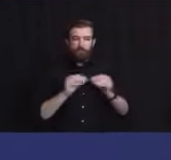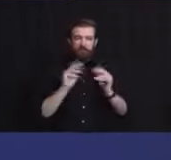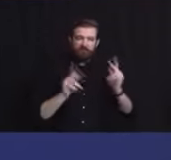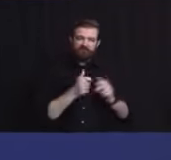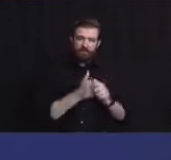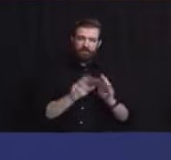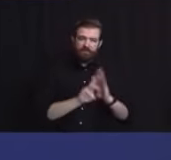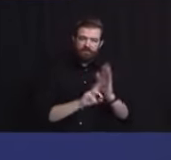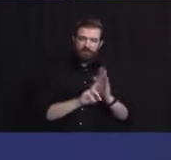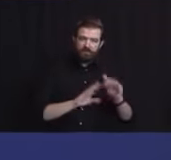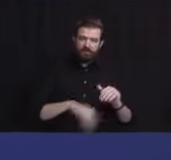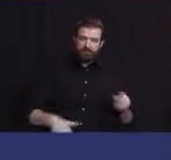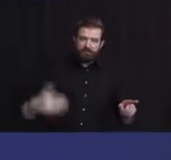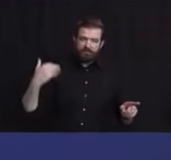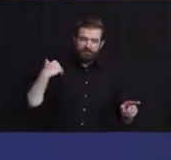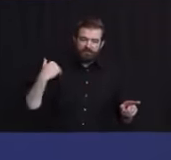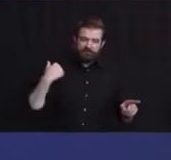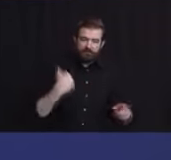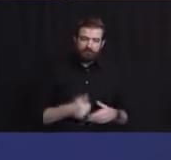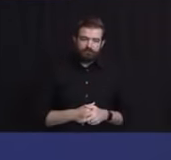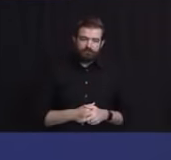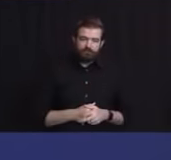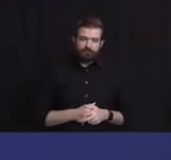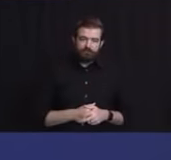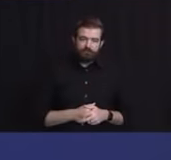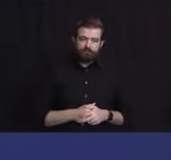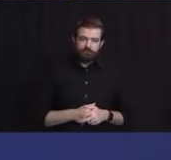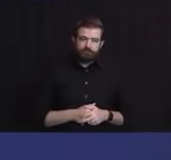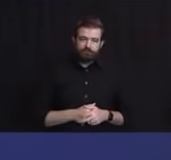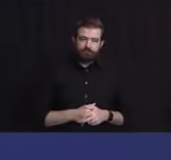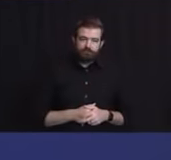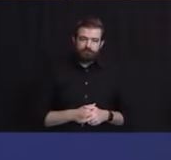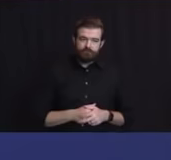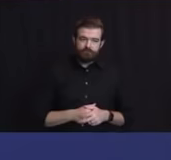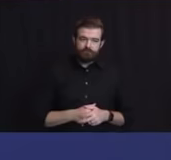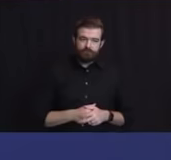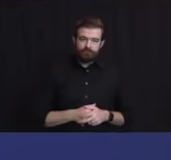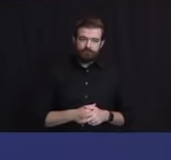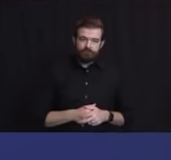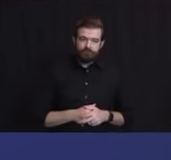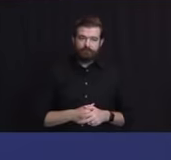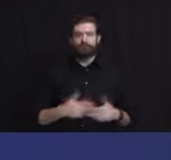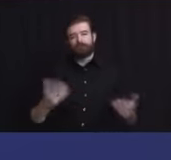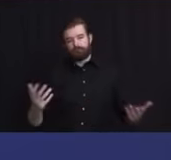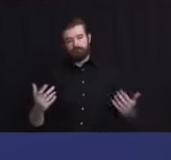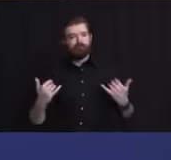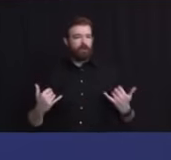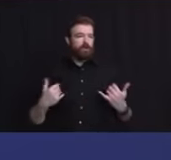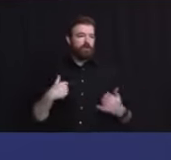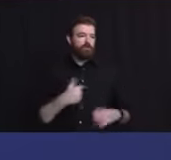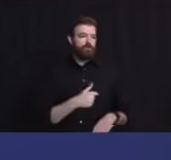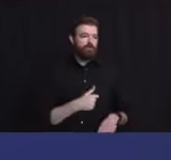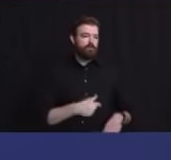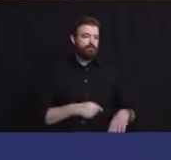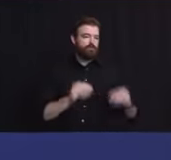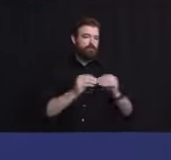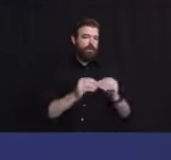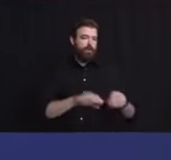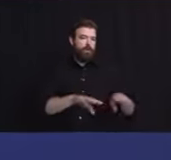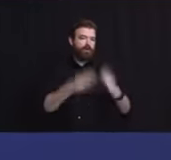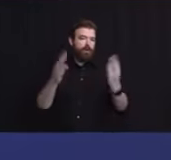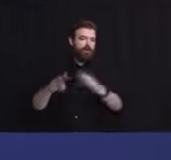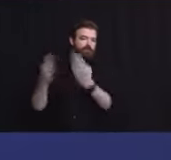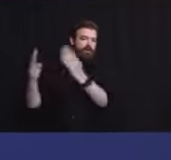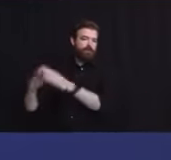Again, we're taking a whole bunch of steps here today, which should make it easier to comply. I would just say